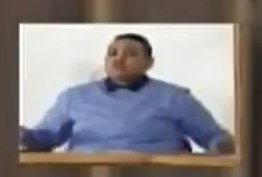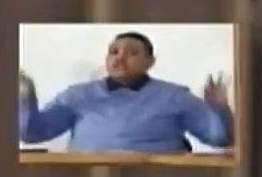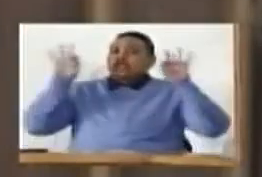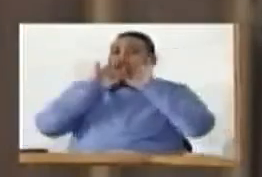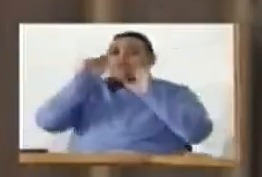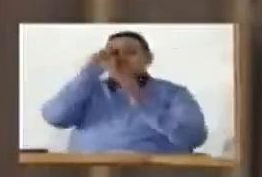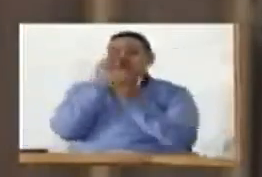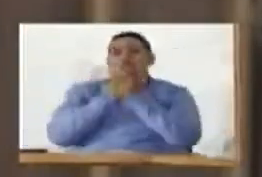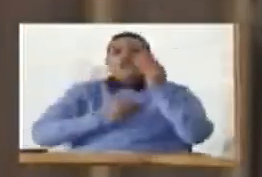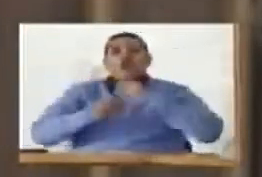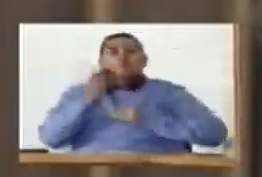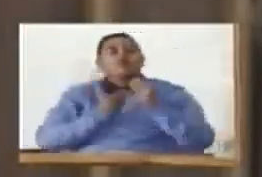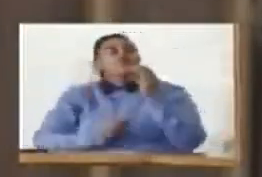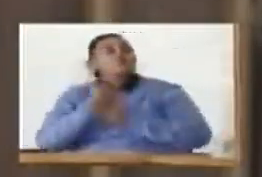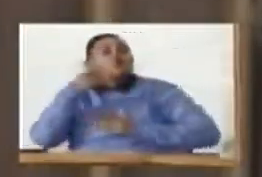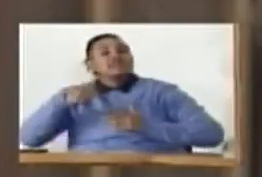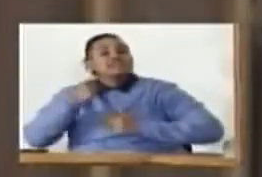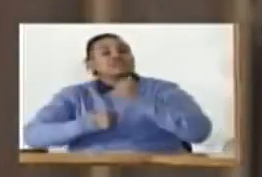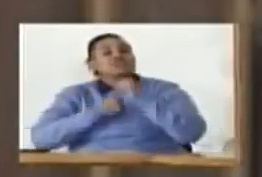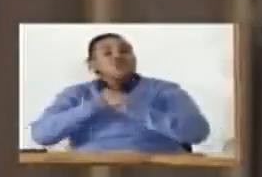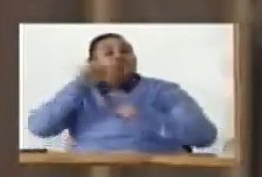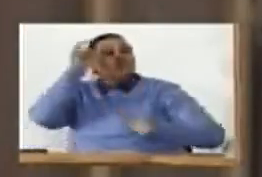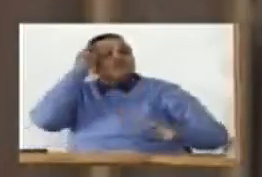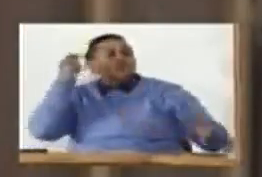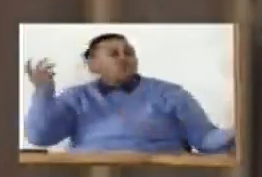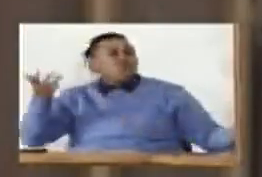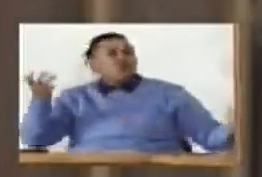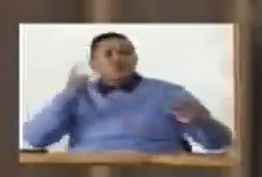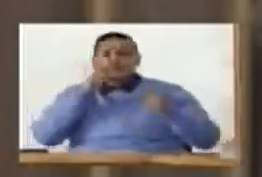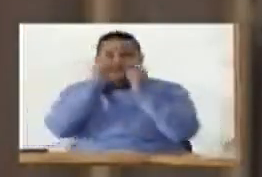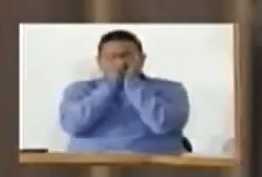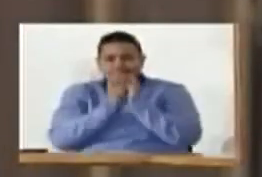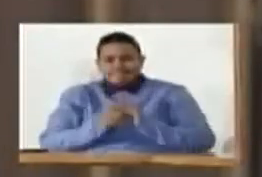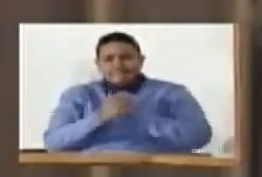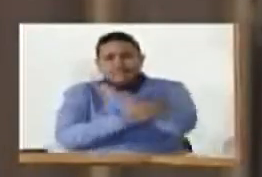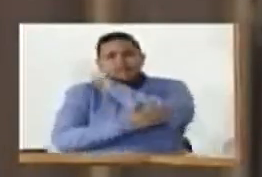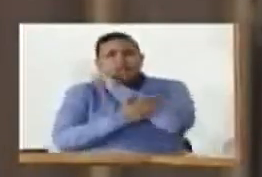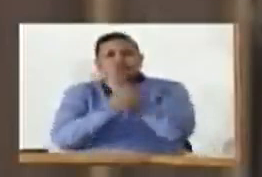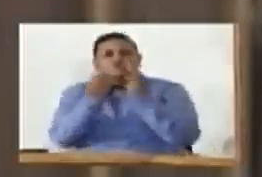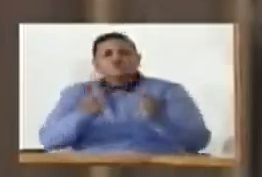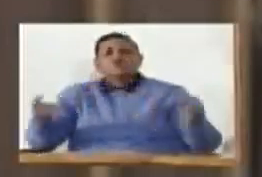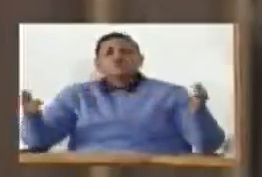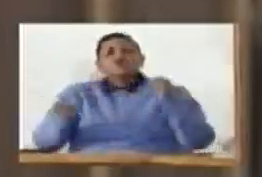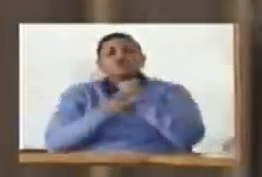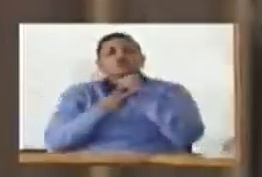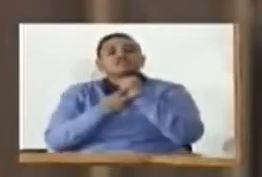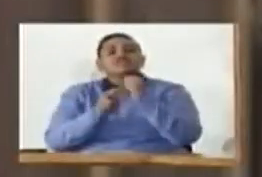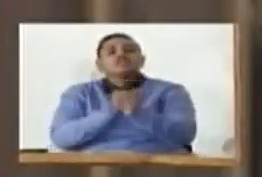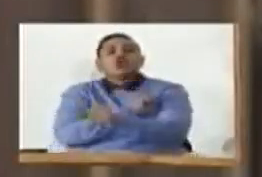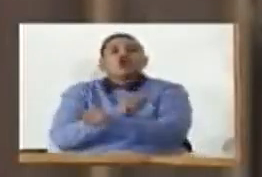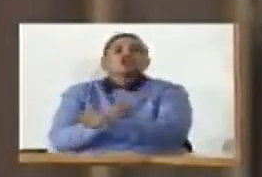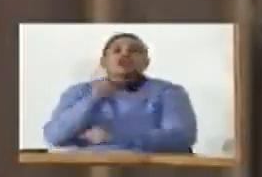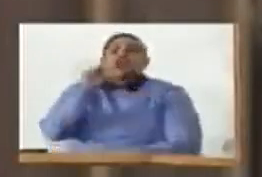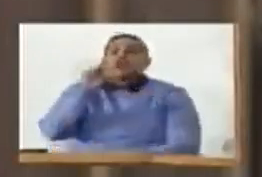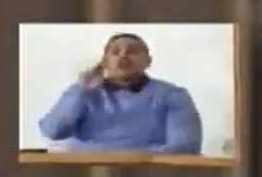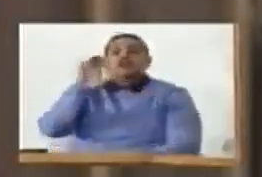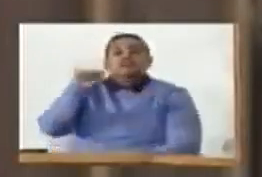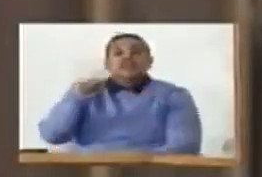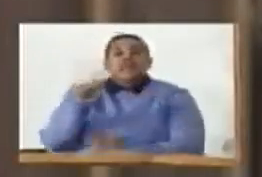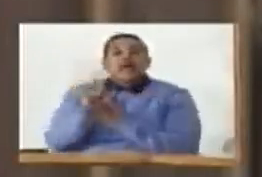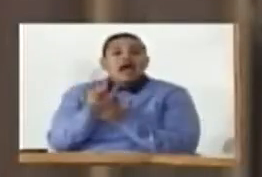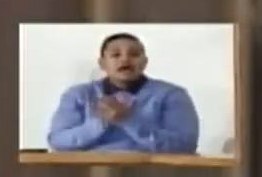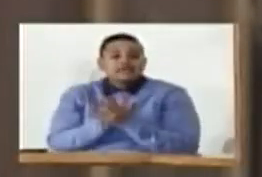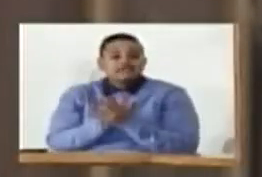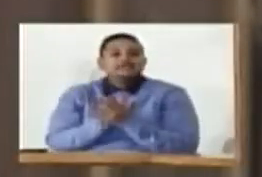growth. This year, the government will amend the Natural Resources Conservation Authority NRCA